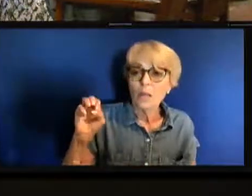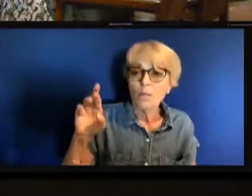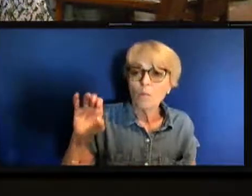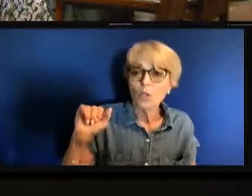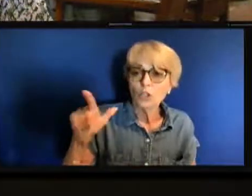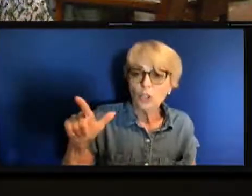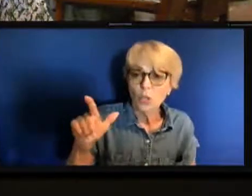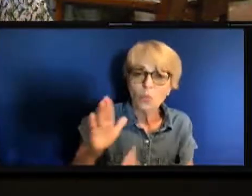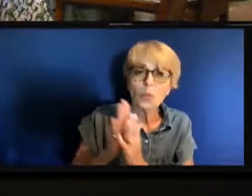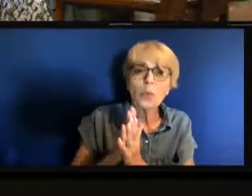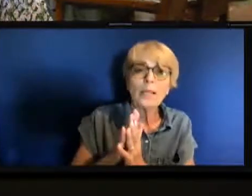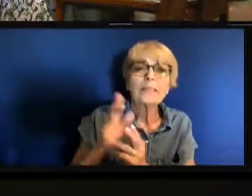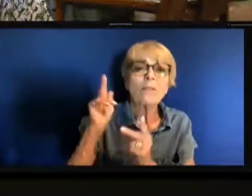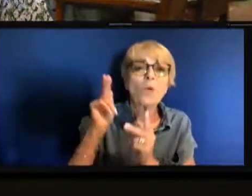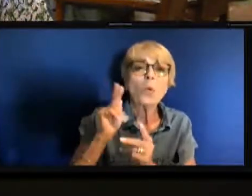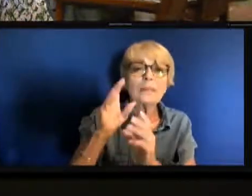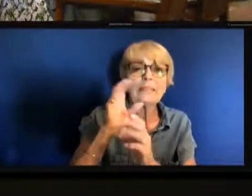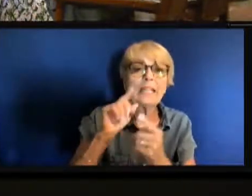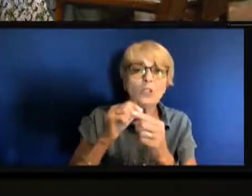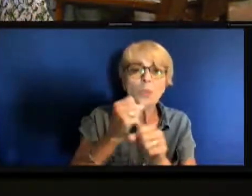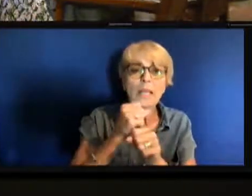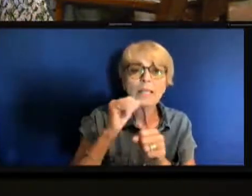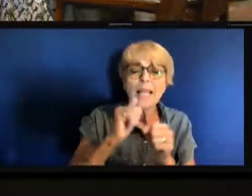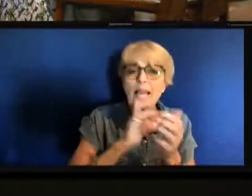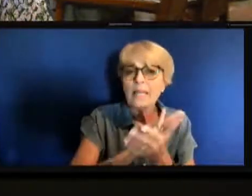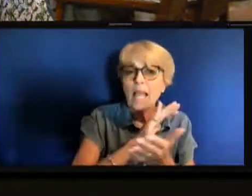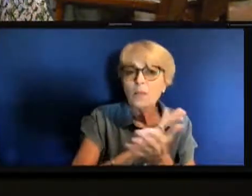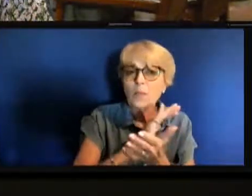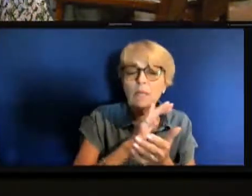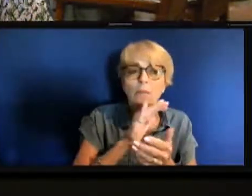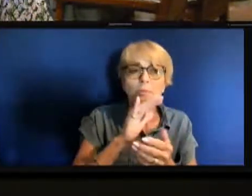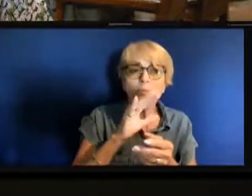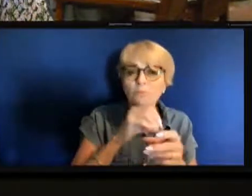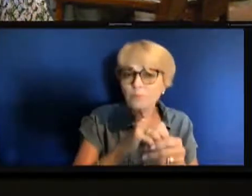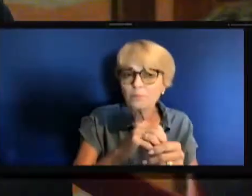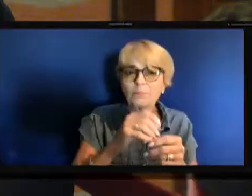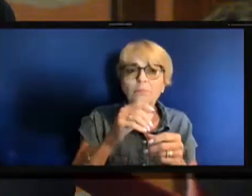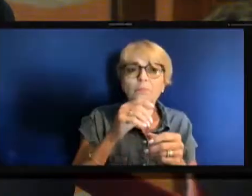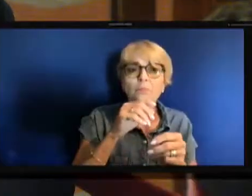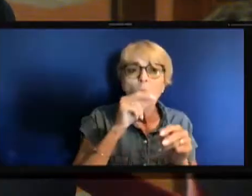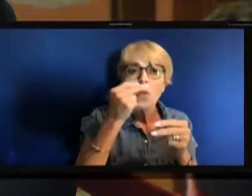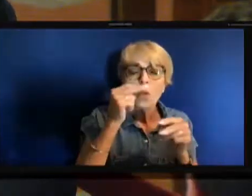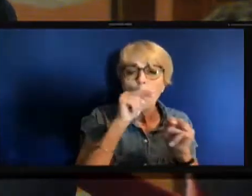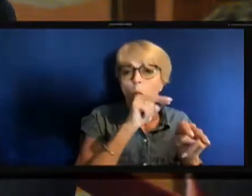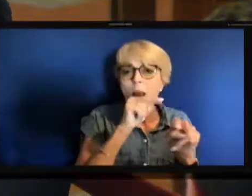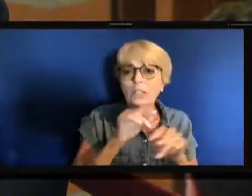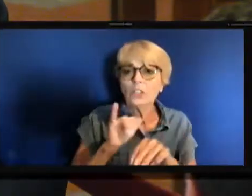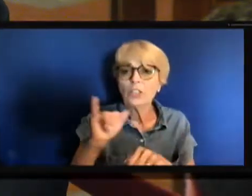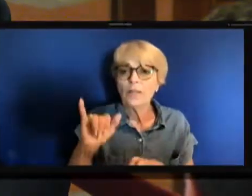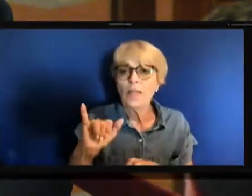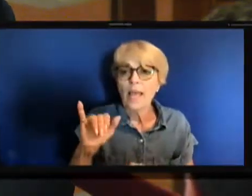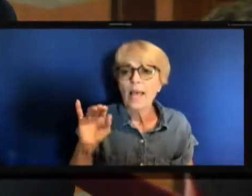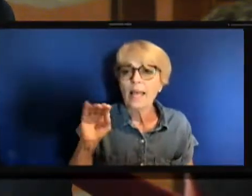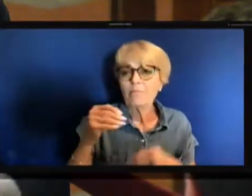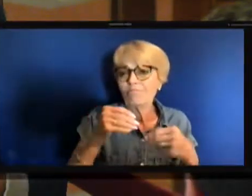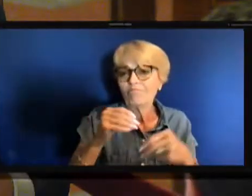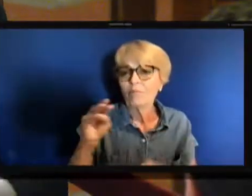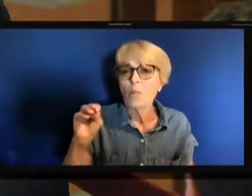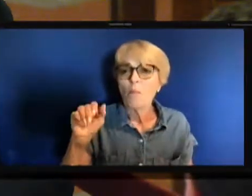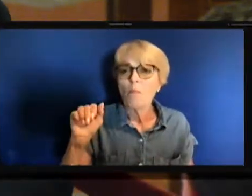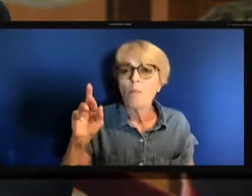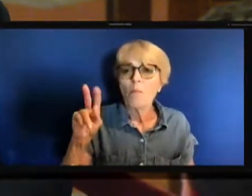that documentation who participated or who watched that market, to see what